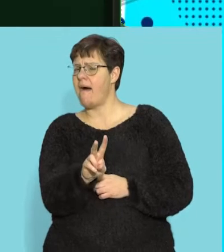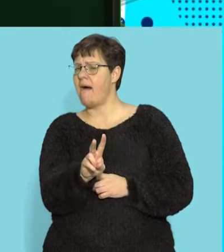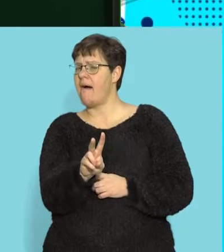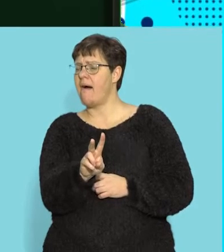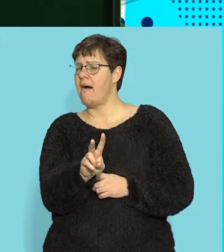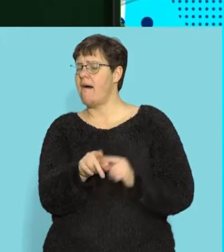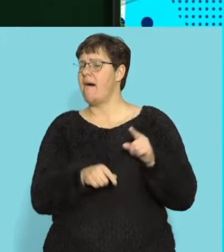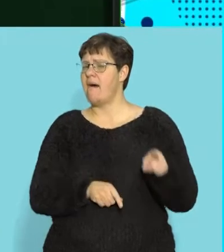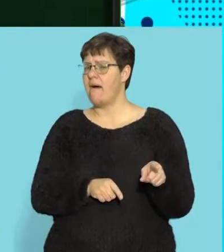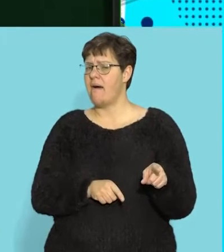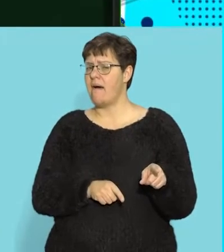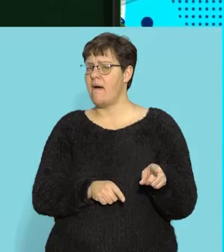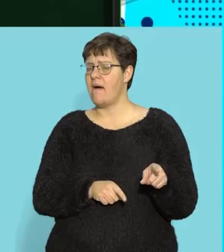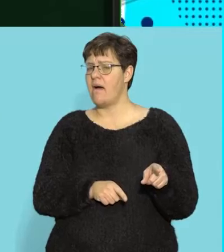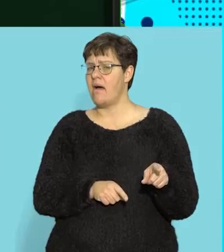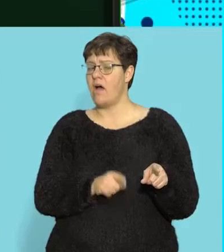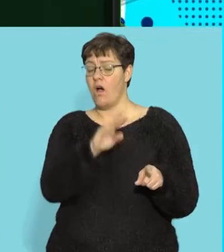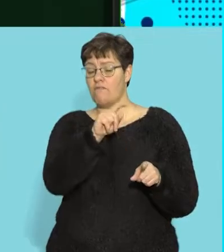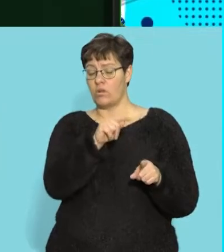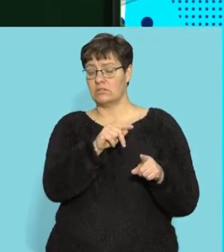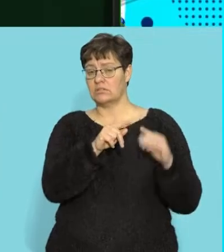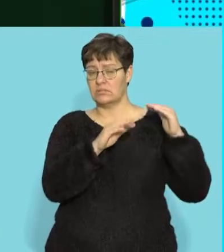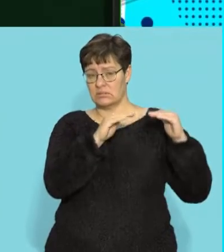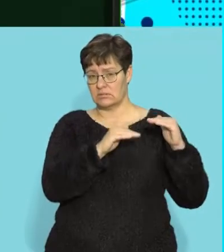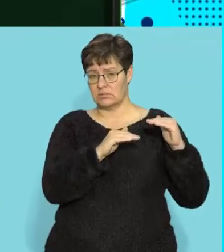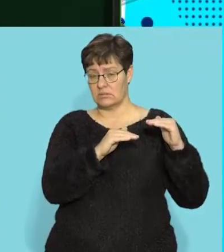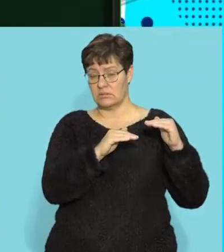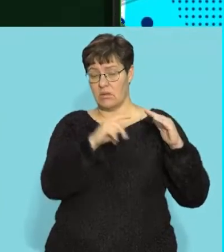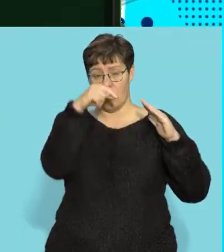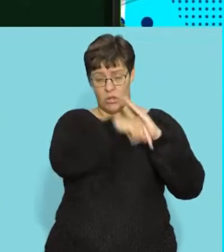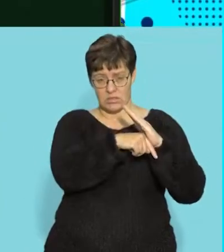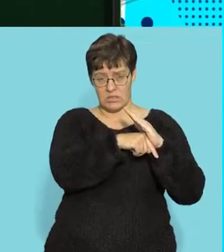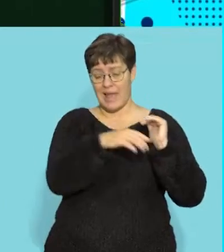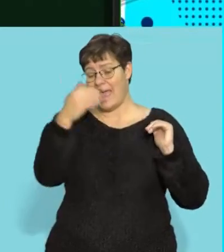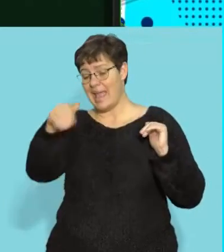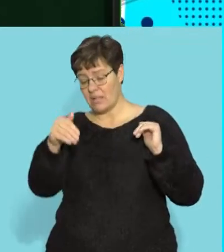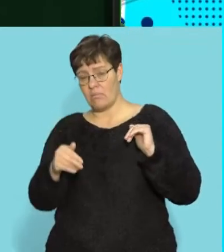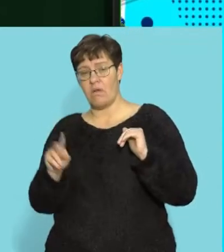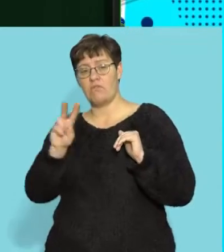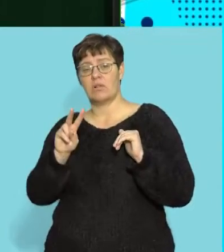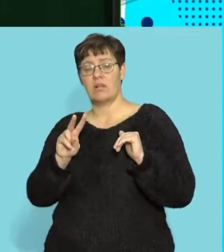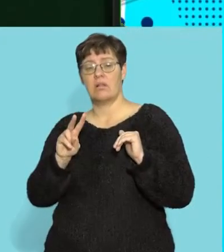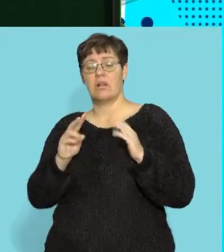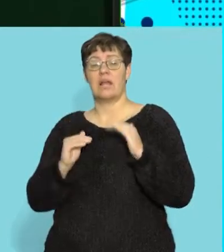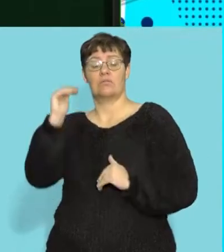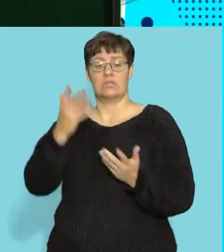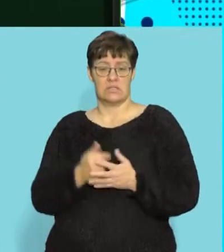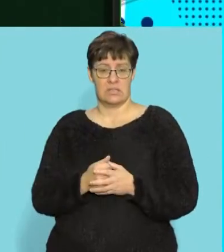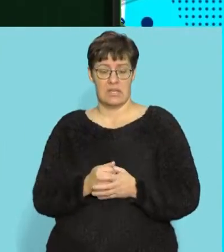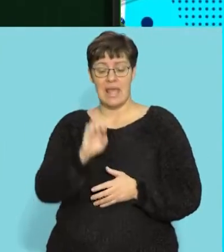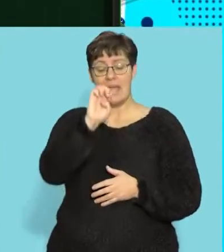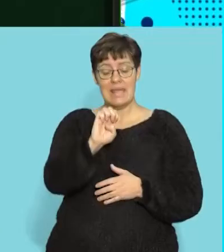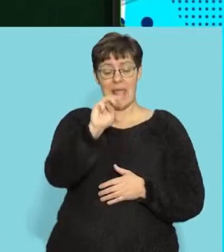an increase in lost volts actually results in a decrease in external voltage because E